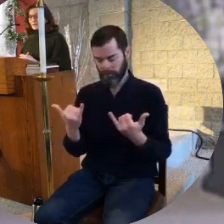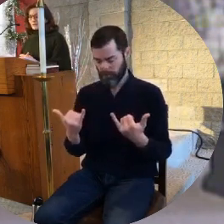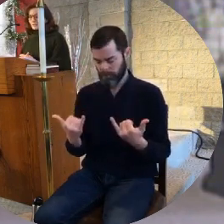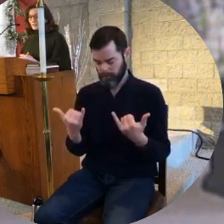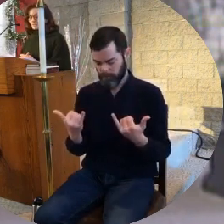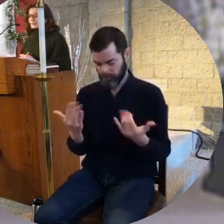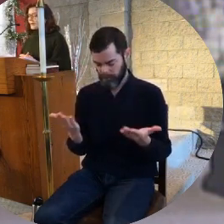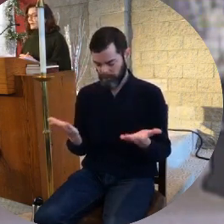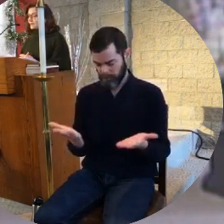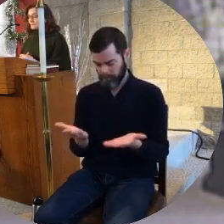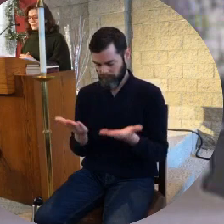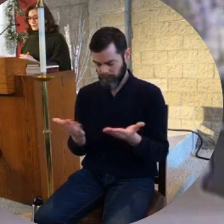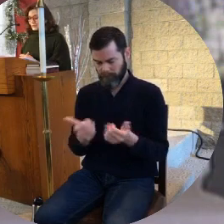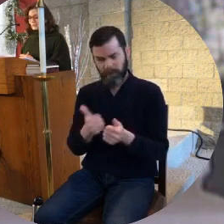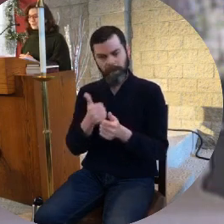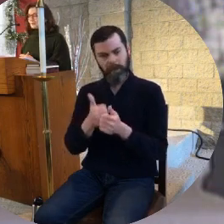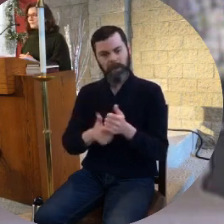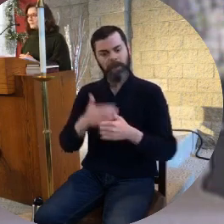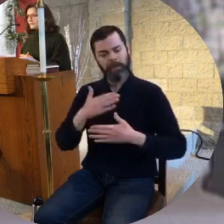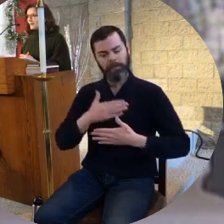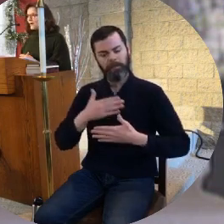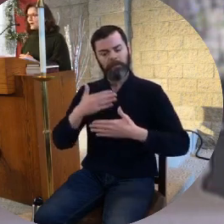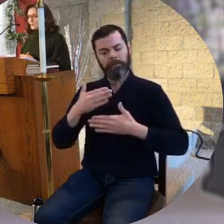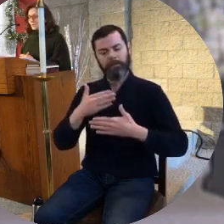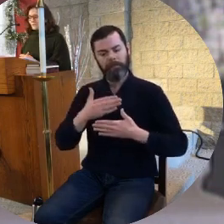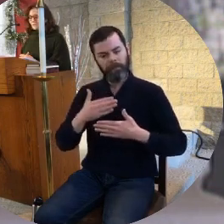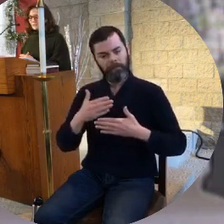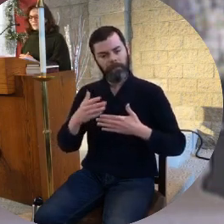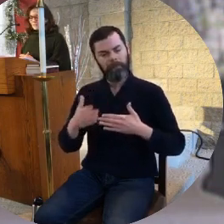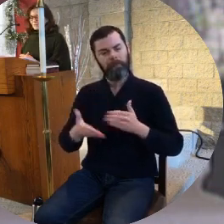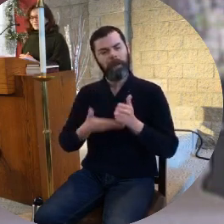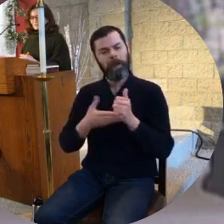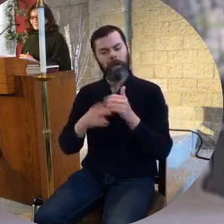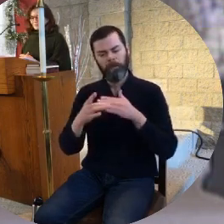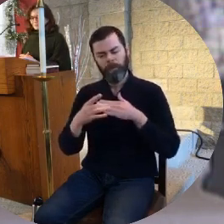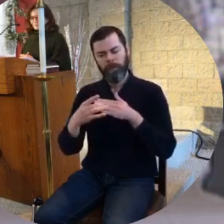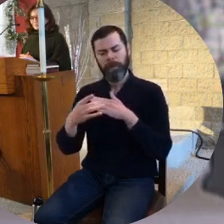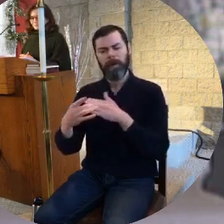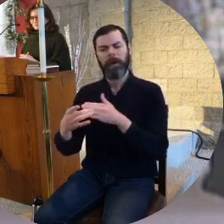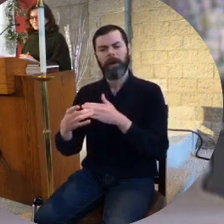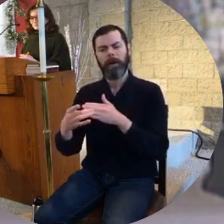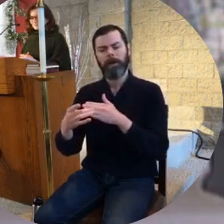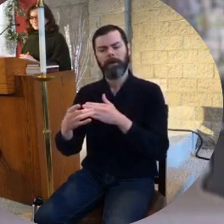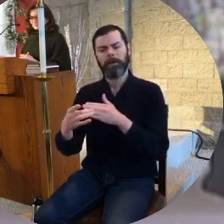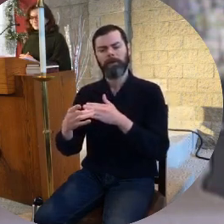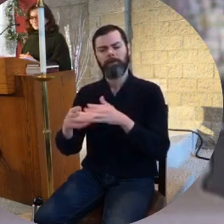Allowing each breath to guide you to your still, calm center.